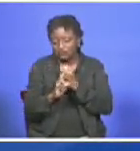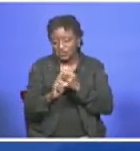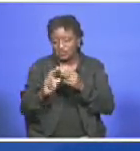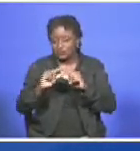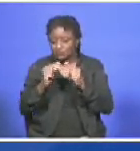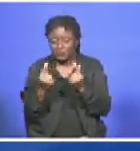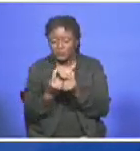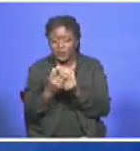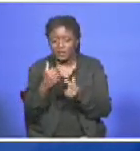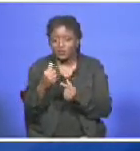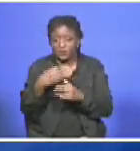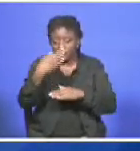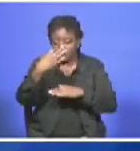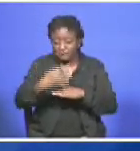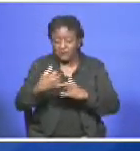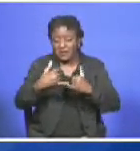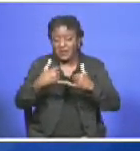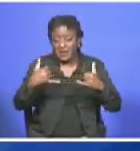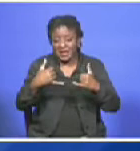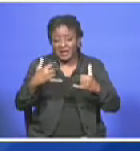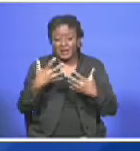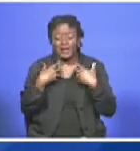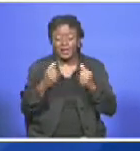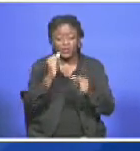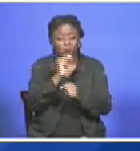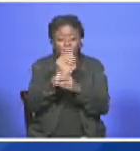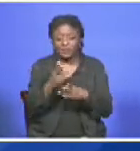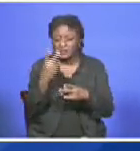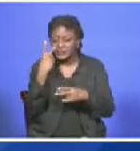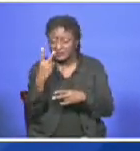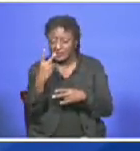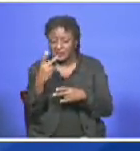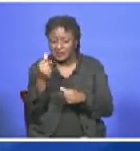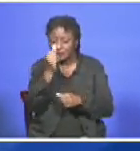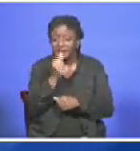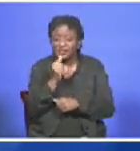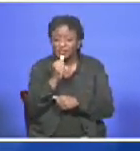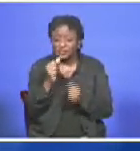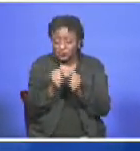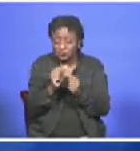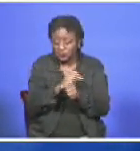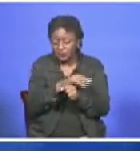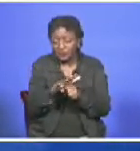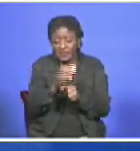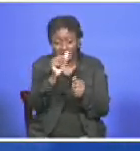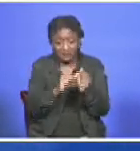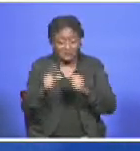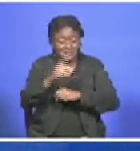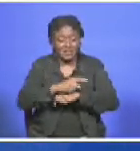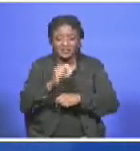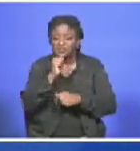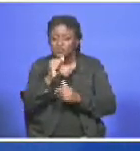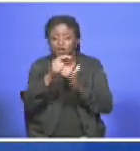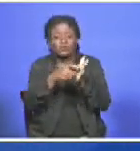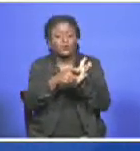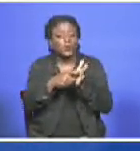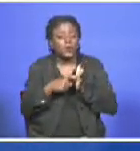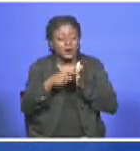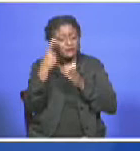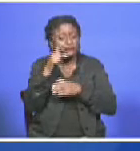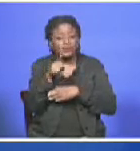who is seeing, COVID-19 patients every day. It is not mandatory for you to receive it. I